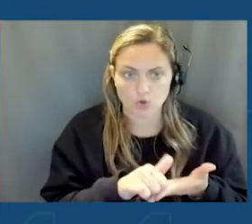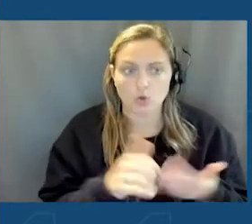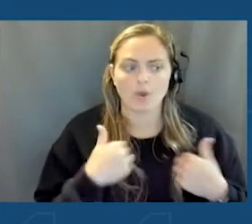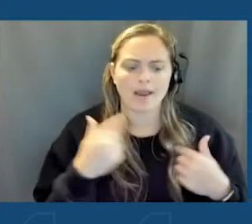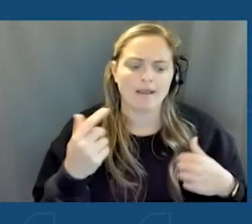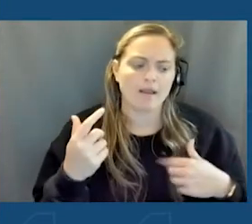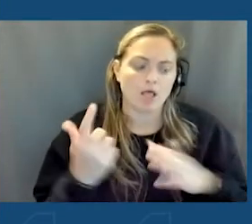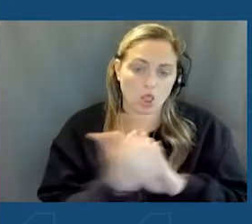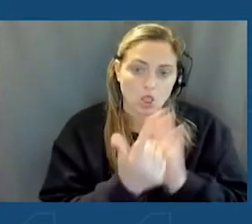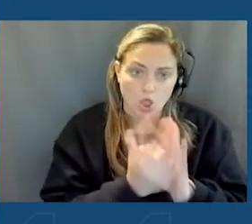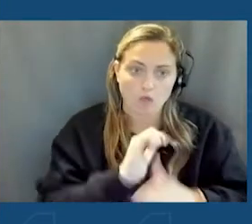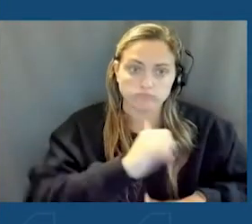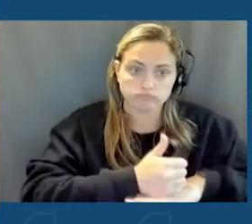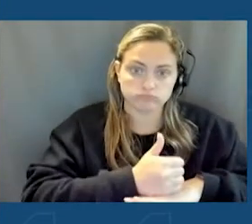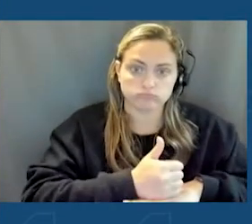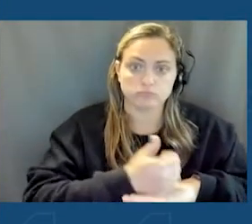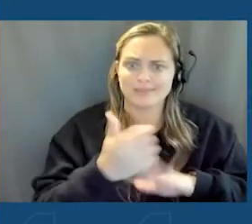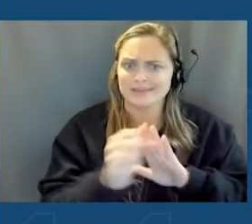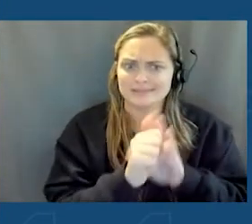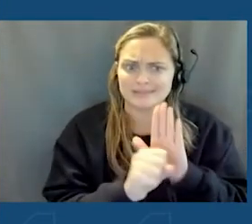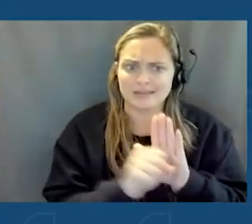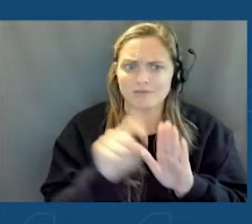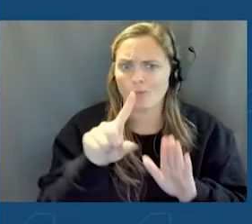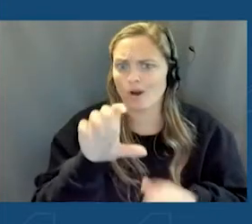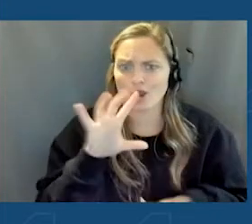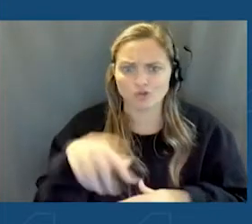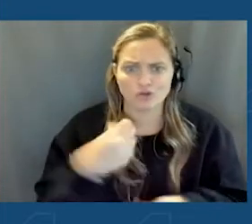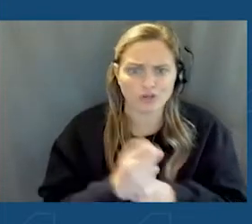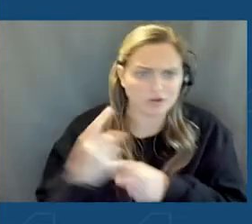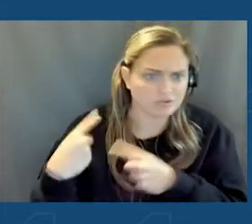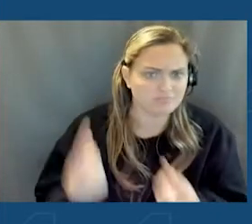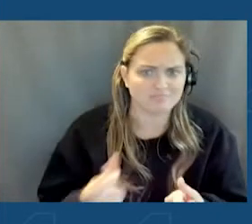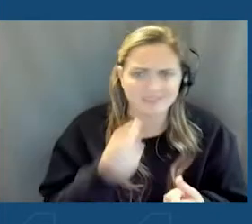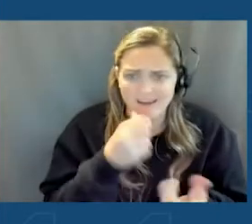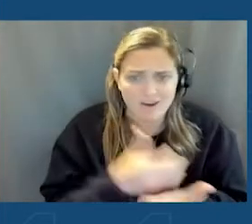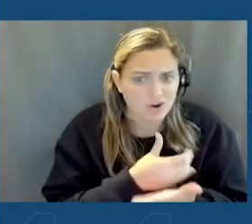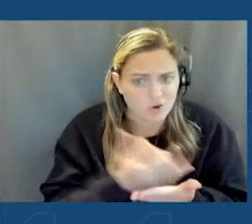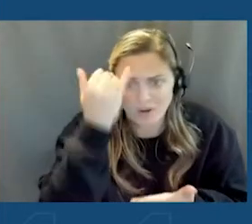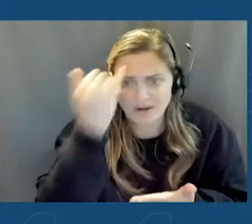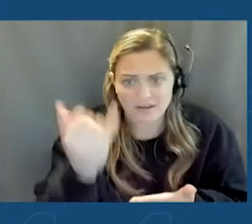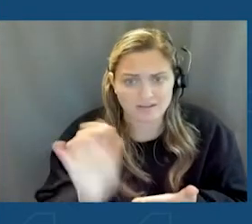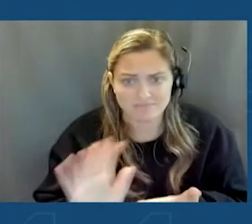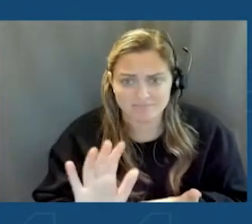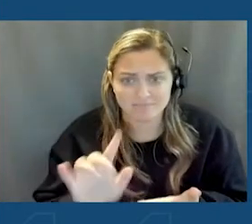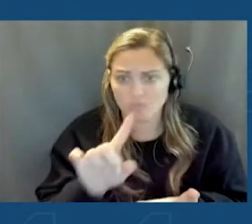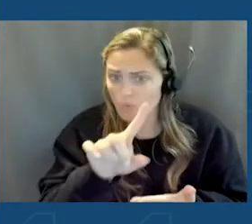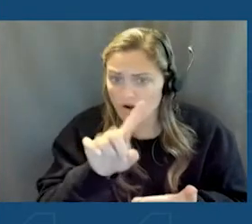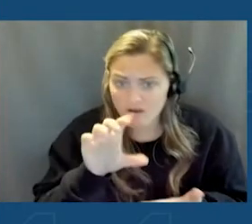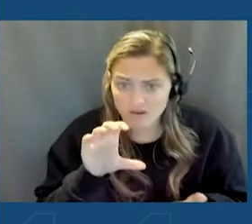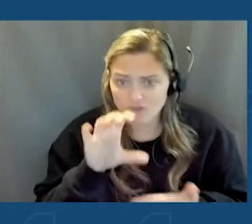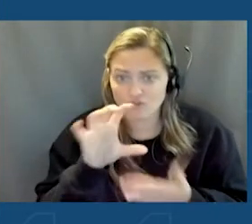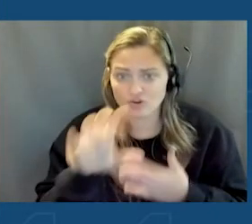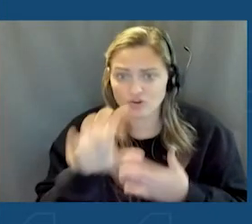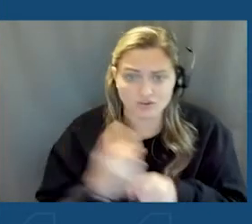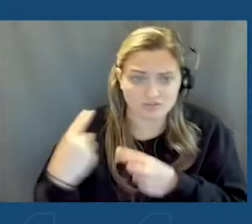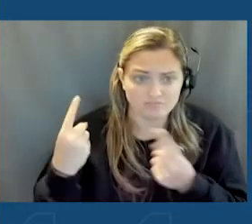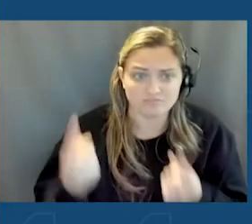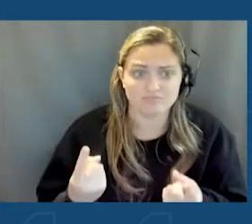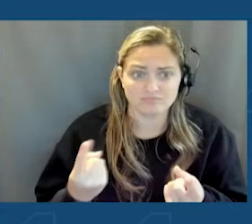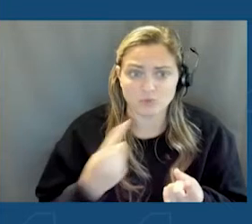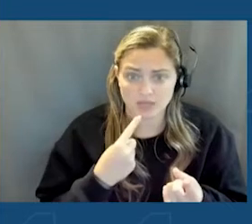on the books in this state for over 100 years. This is not a new idea. 100 years to